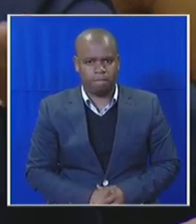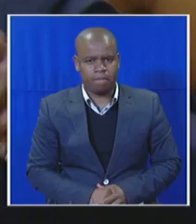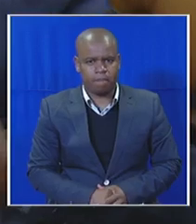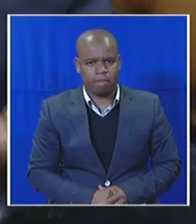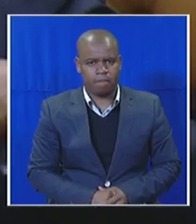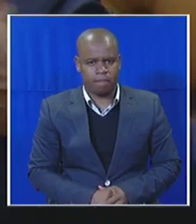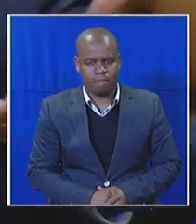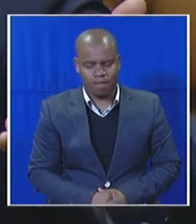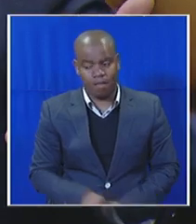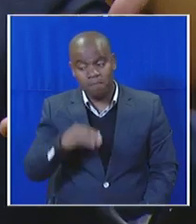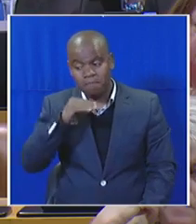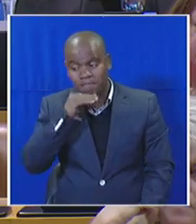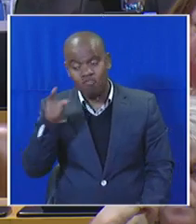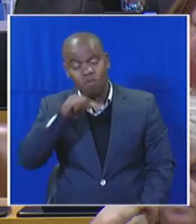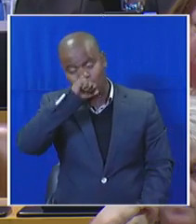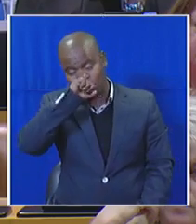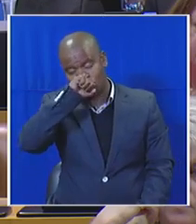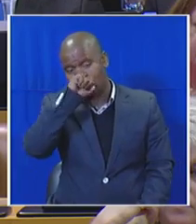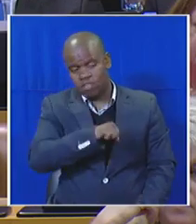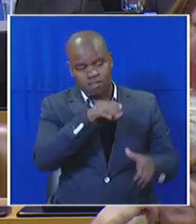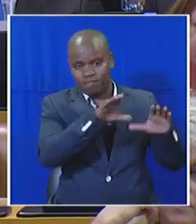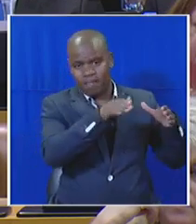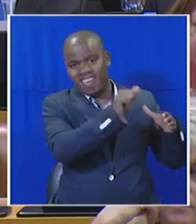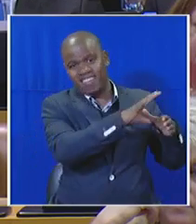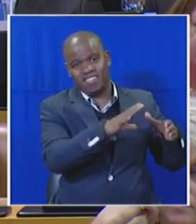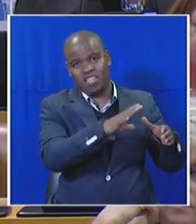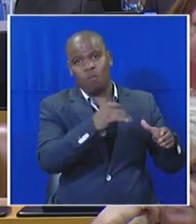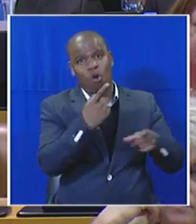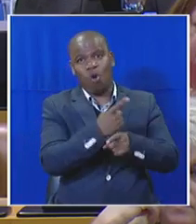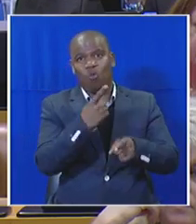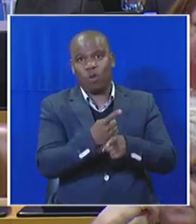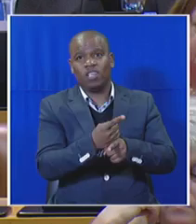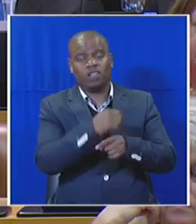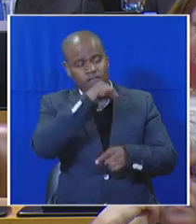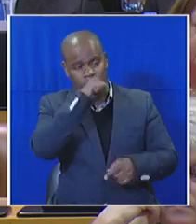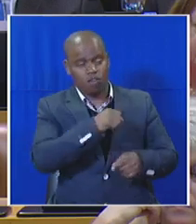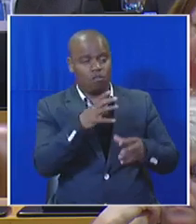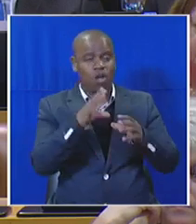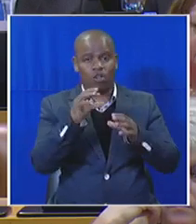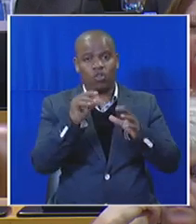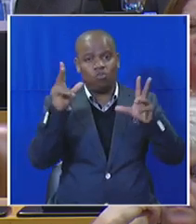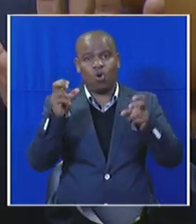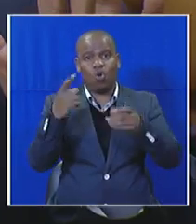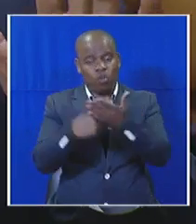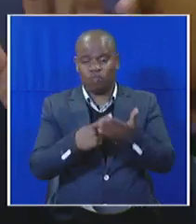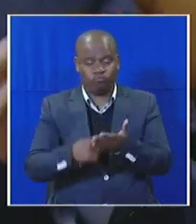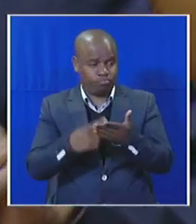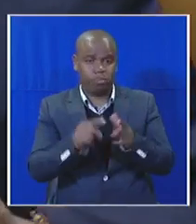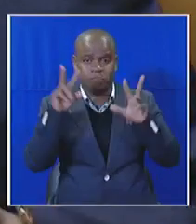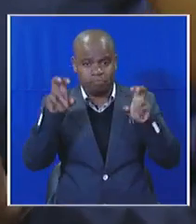You love the ANC, I know. You can't stop talking about the ANC. No